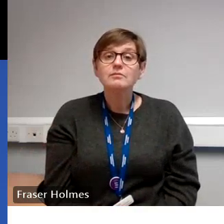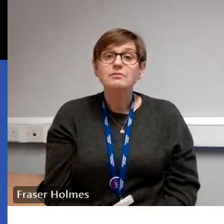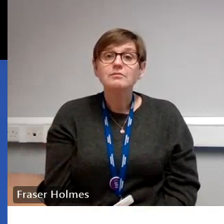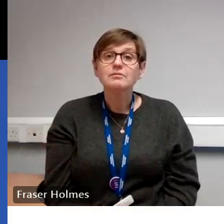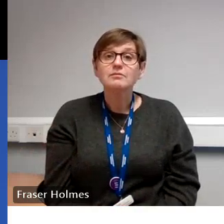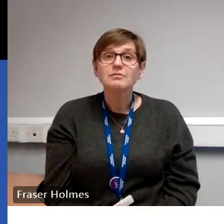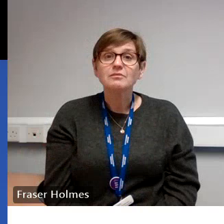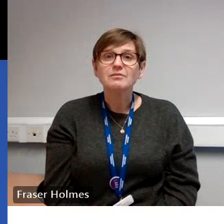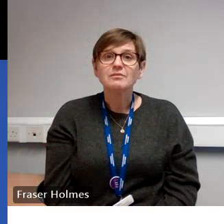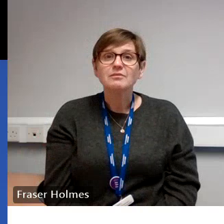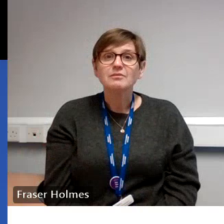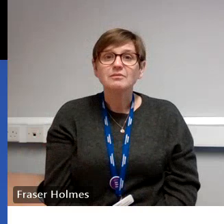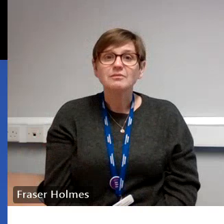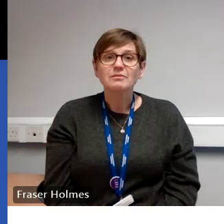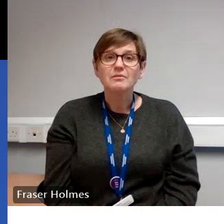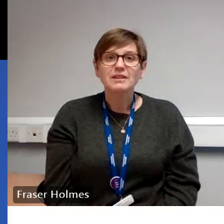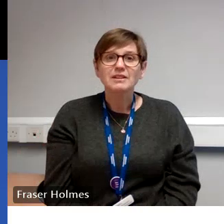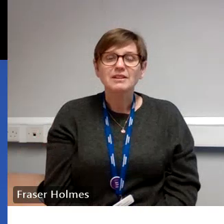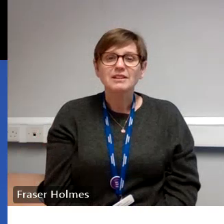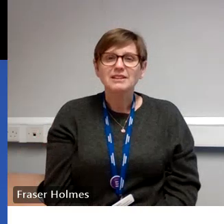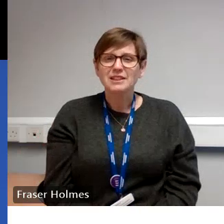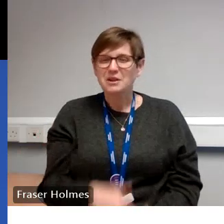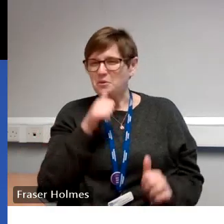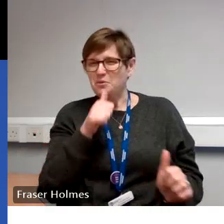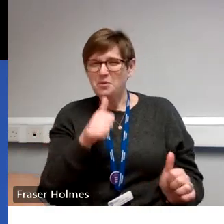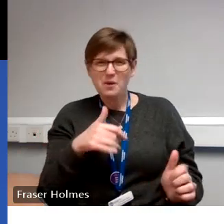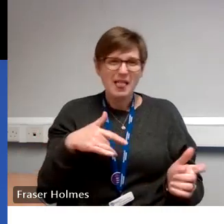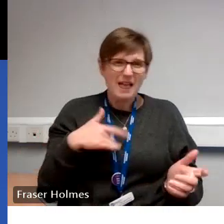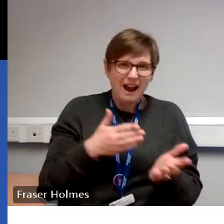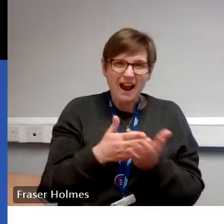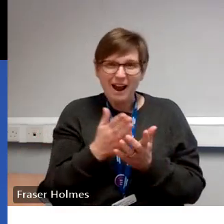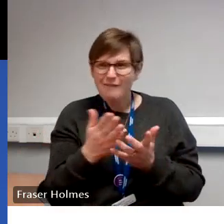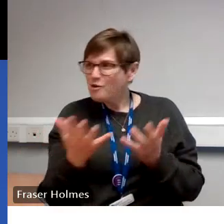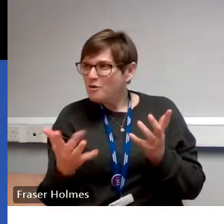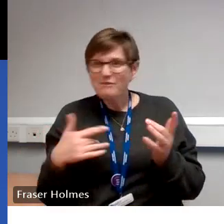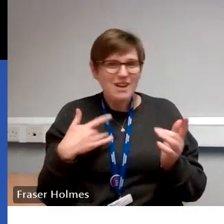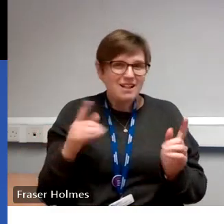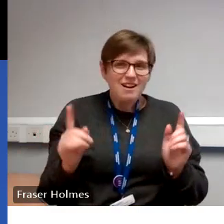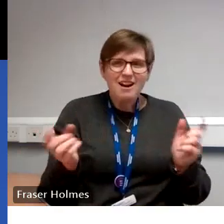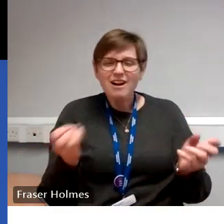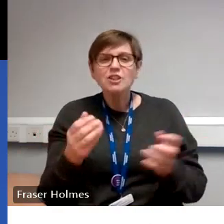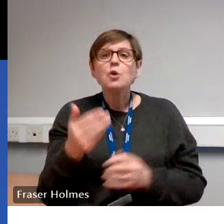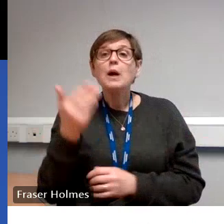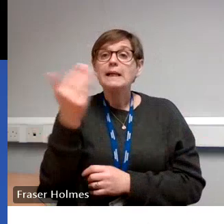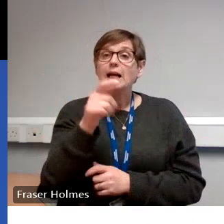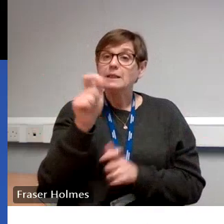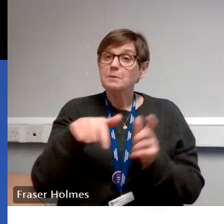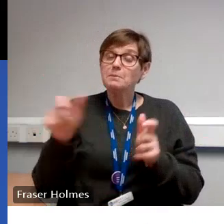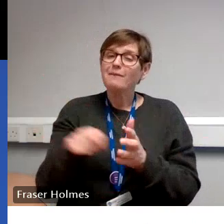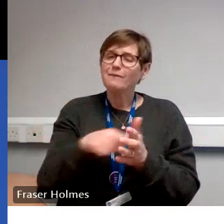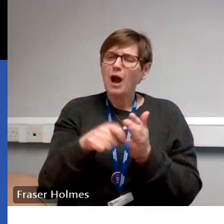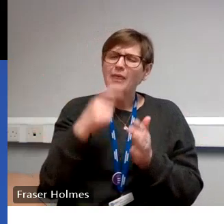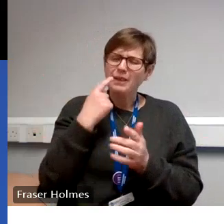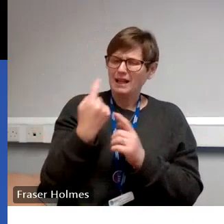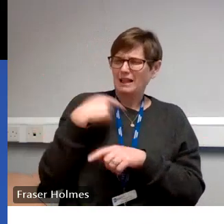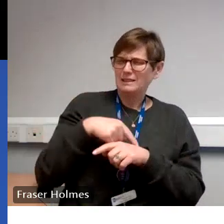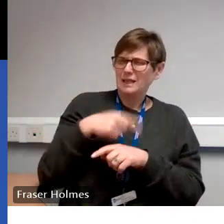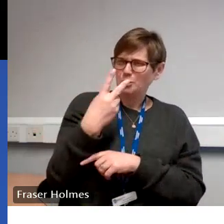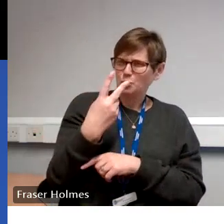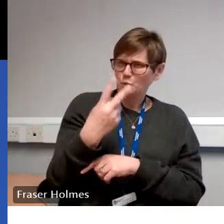I love the way we get that live dynamic view of what everybody thinks. Okay, so 19 people have voted. I think we had 22 people last